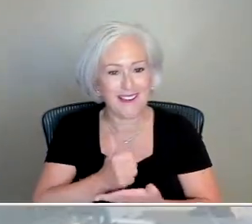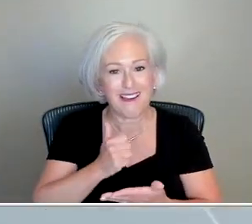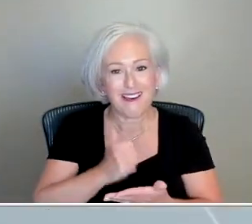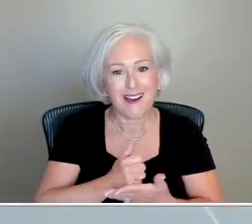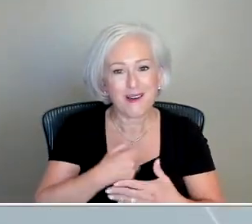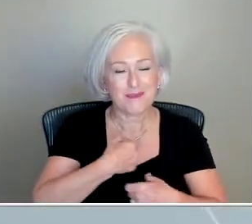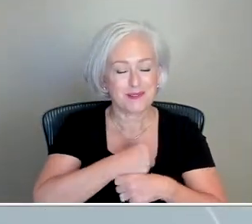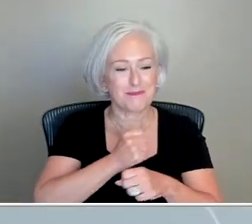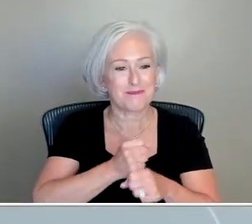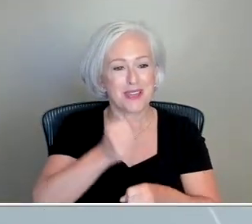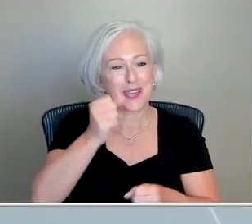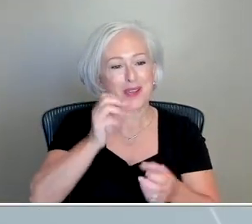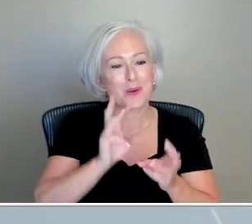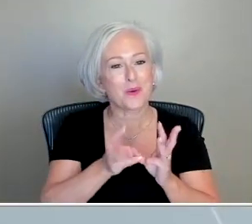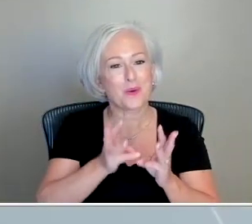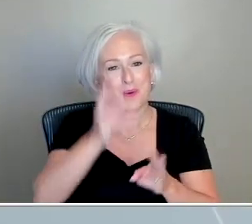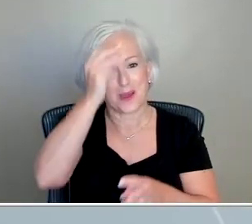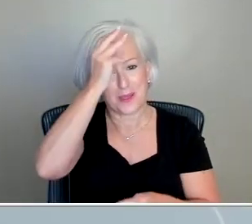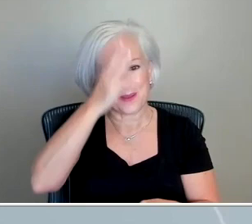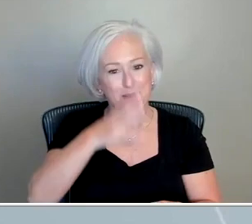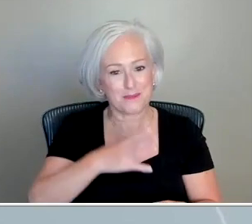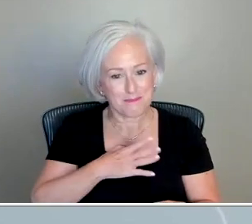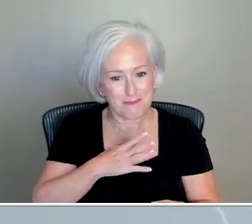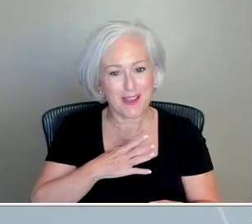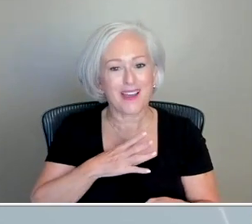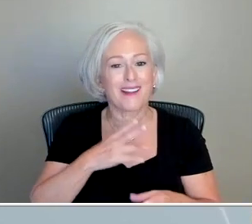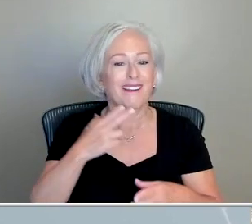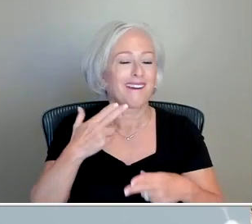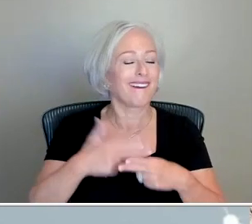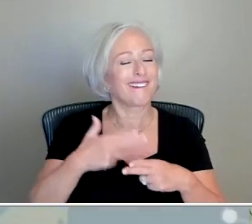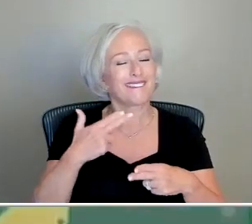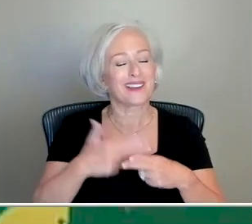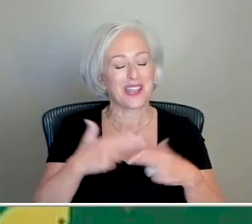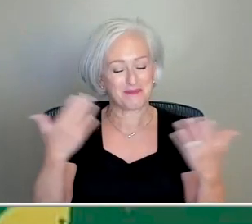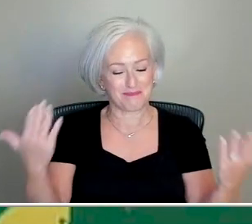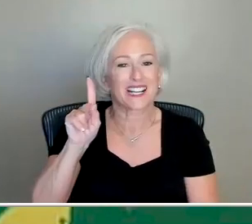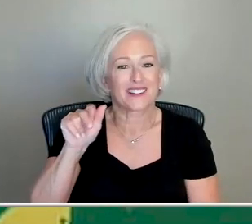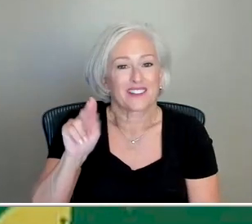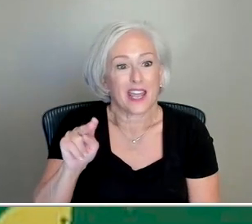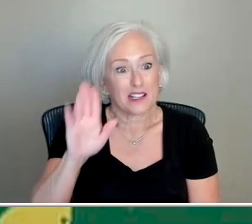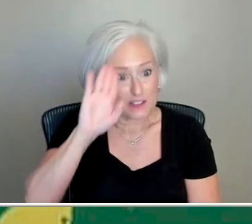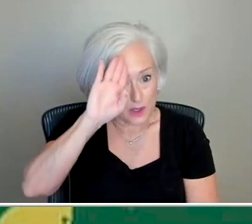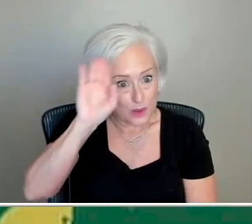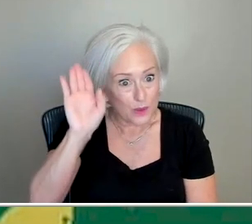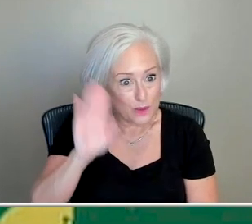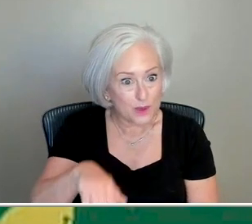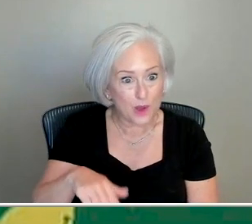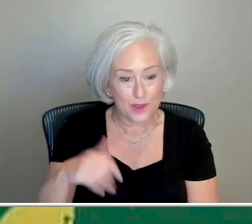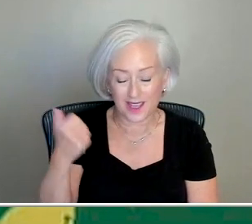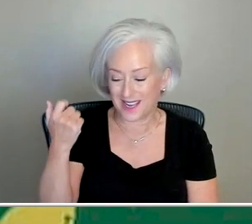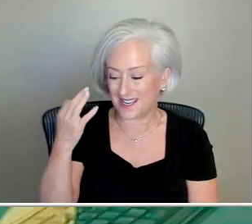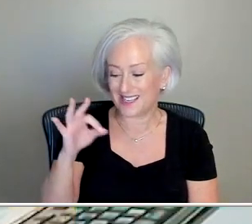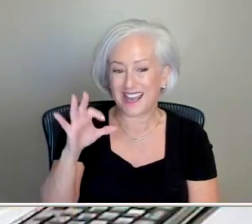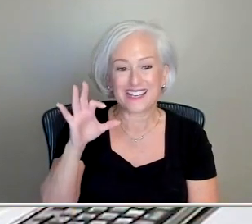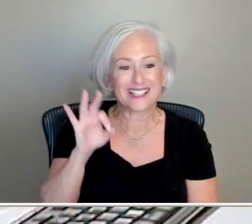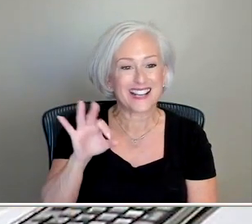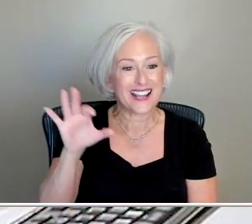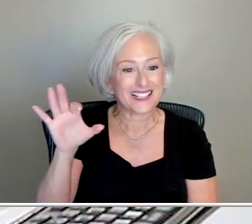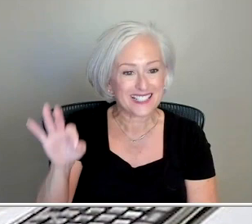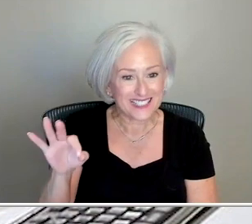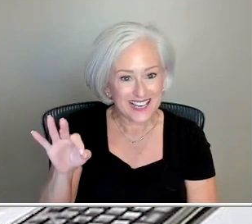really across Kansas. But did you know, back in 1999, a rollerblading injury led to a